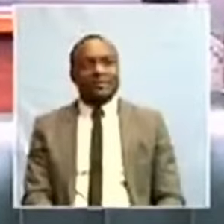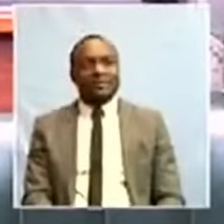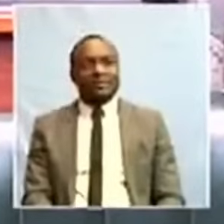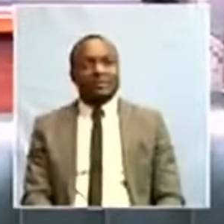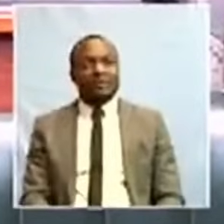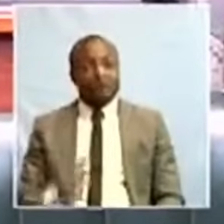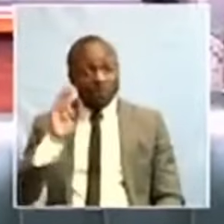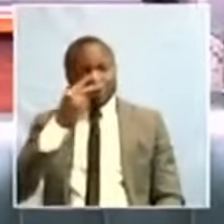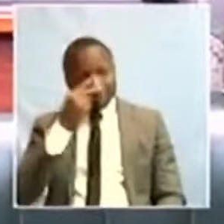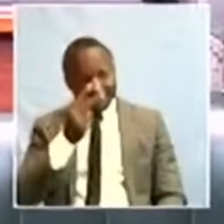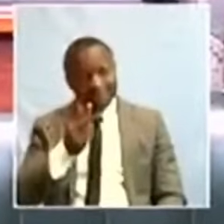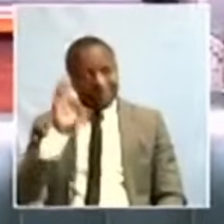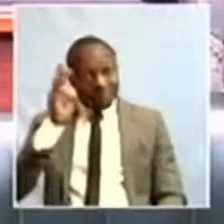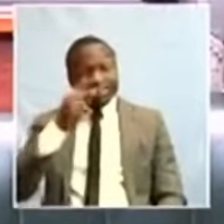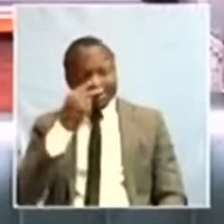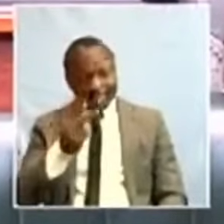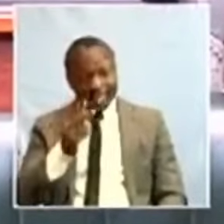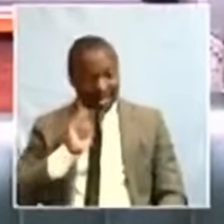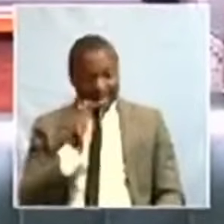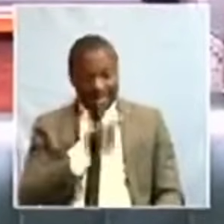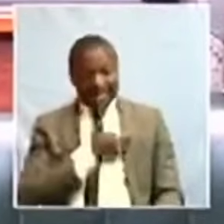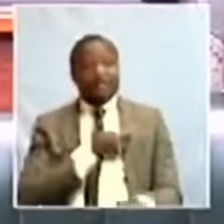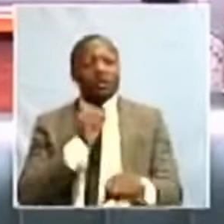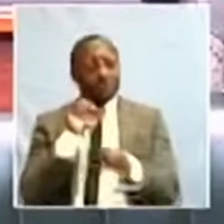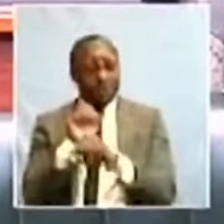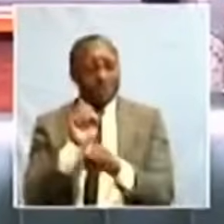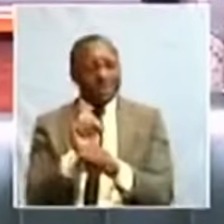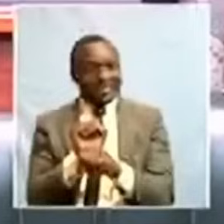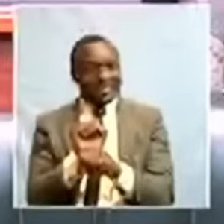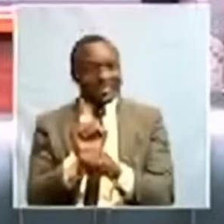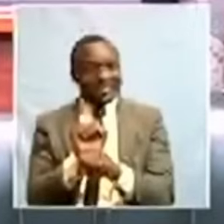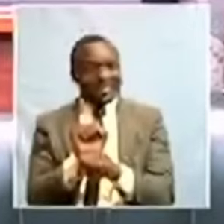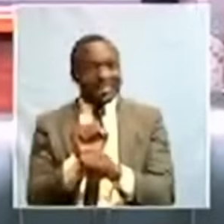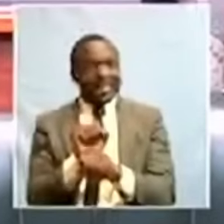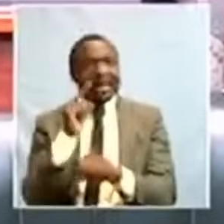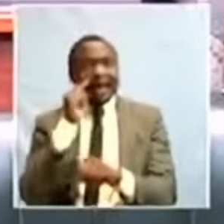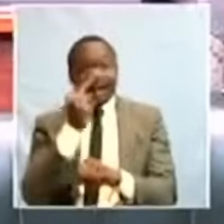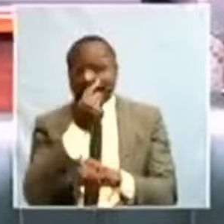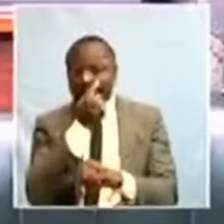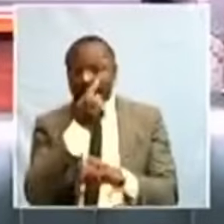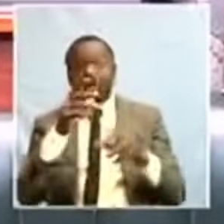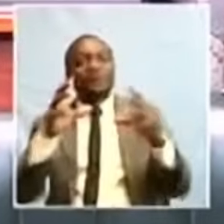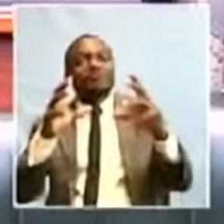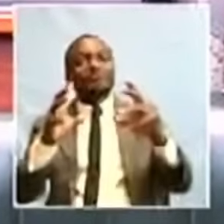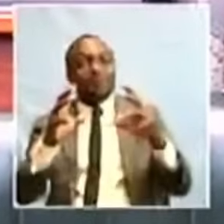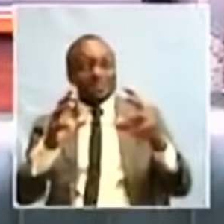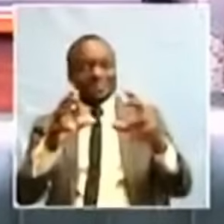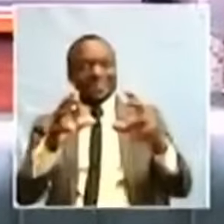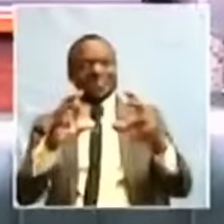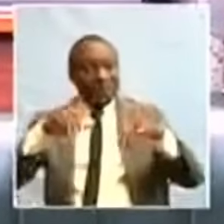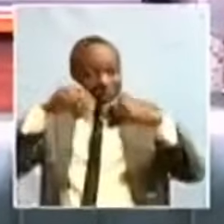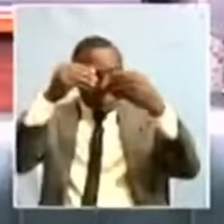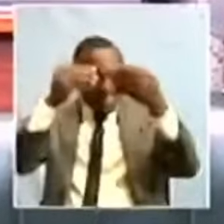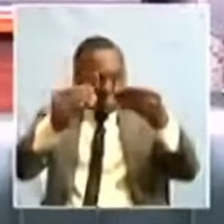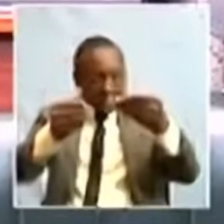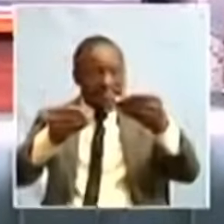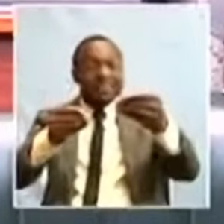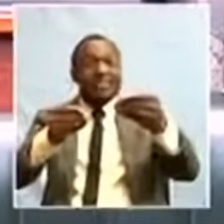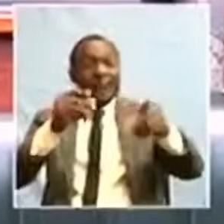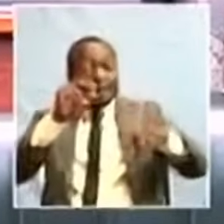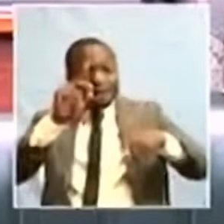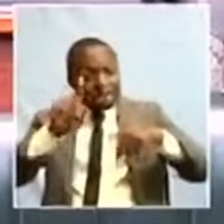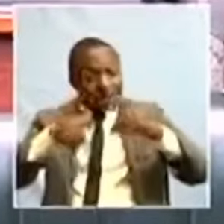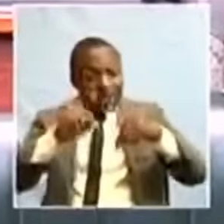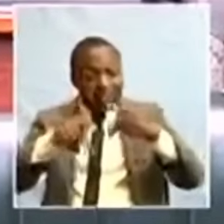We shall see. Us, we are working, madam, eyes on the ball. We are providing for our people